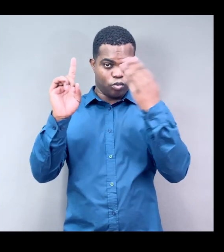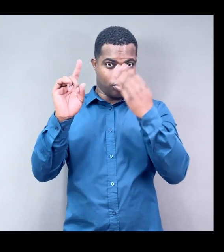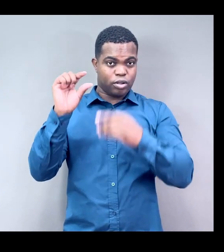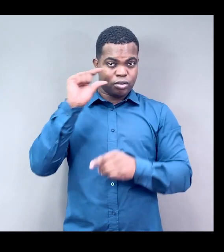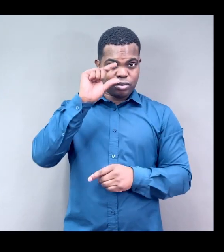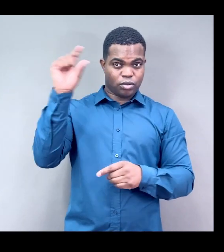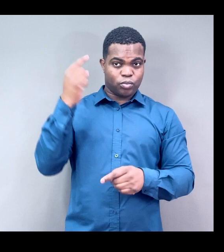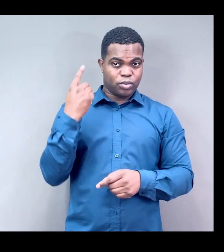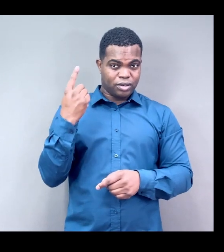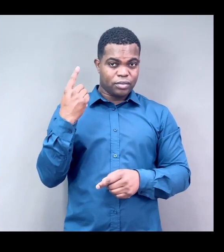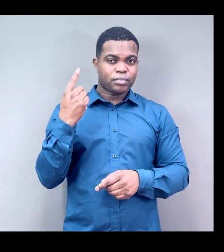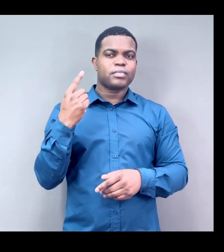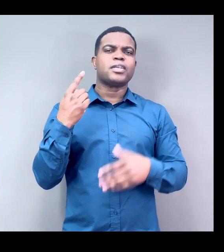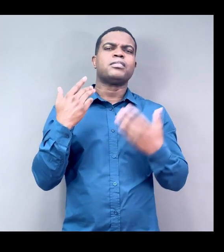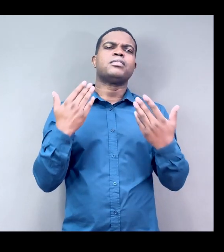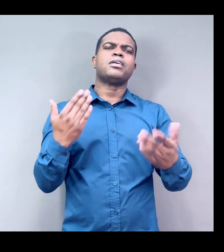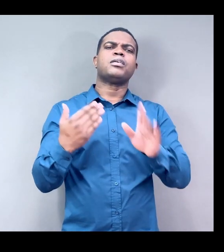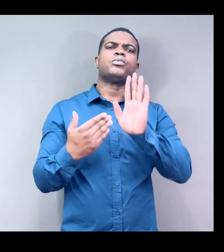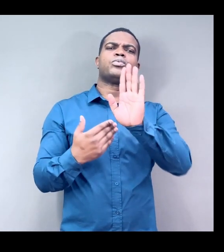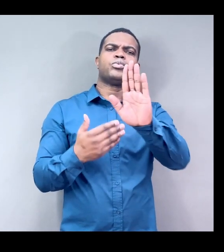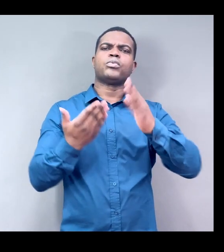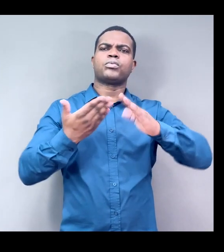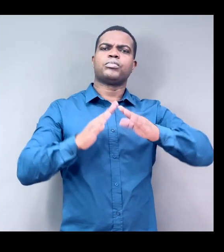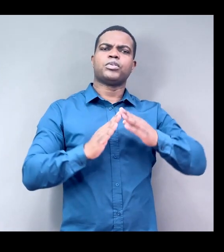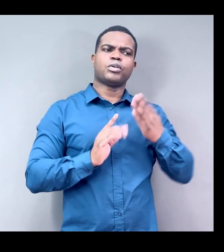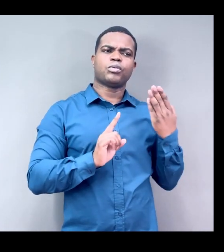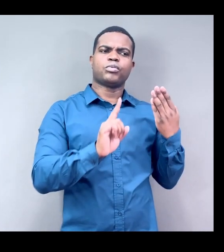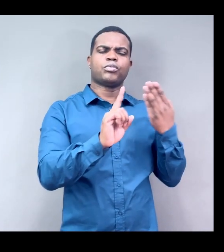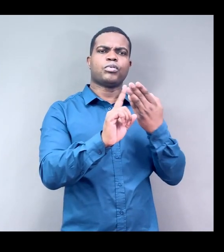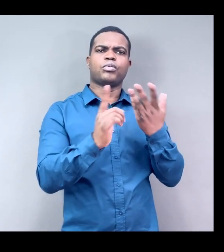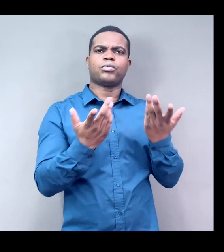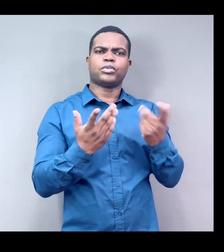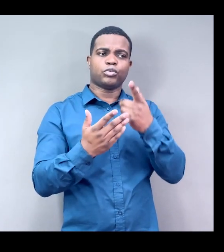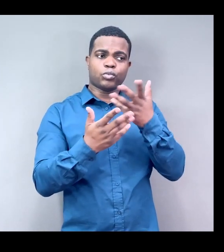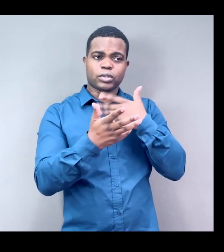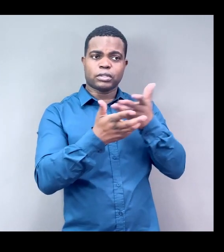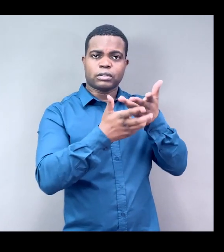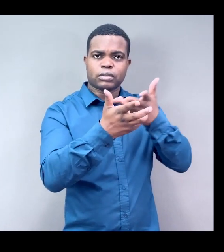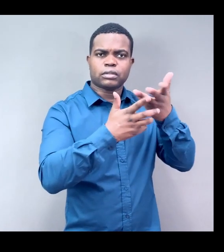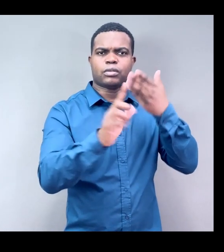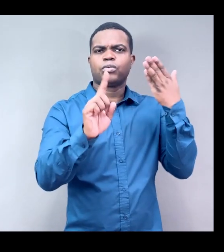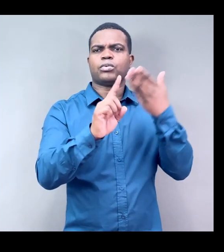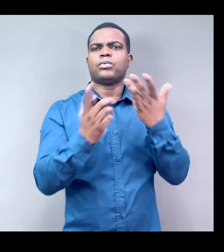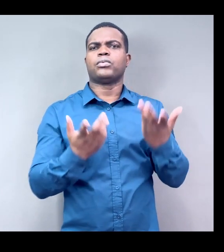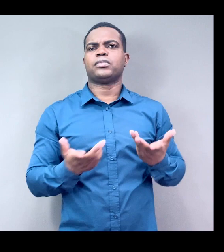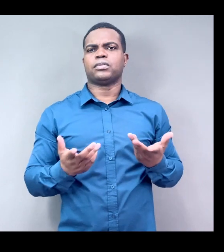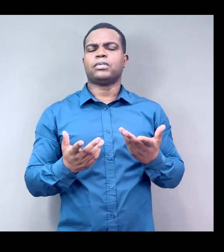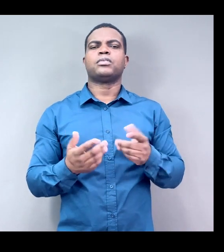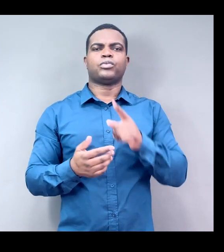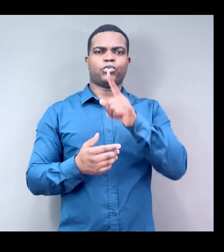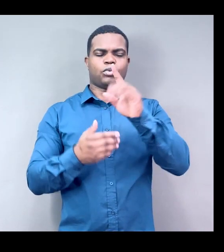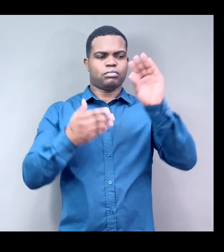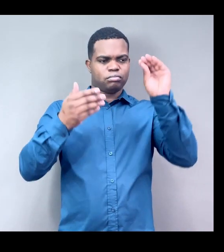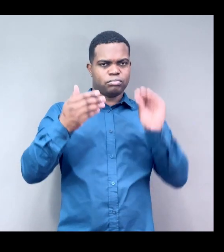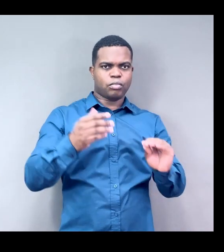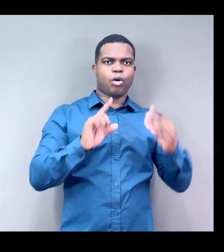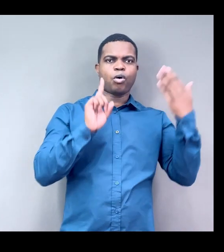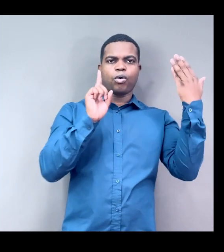Parliament elections. That is the goal. Let's say that is the goal of your community engagement